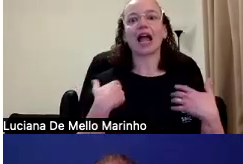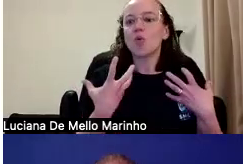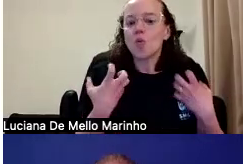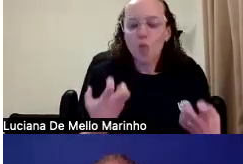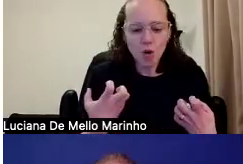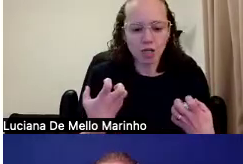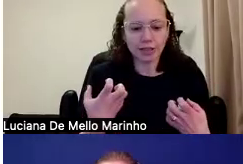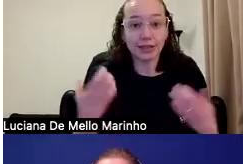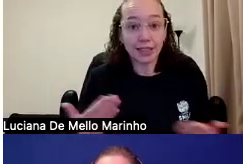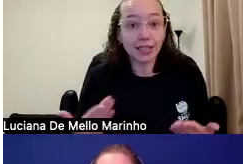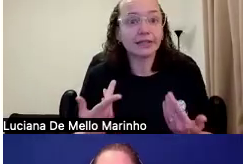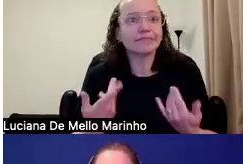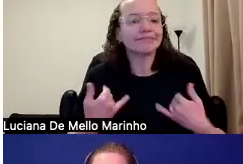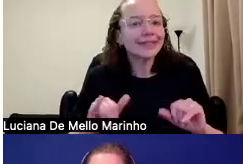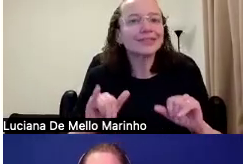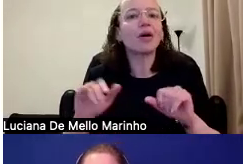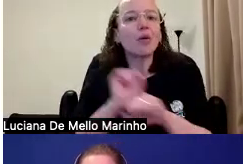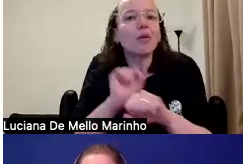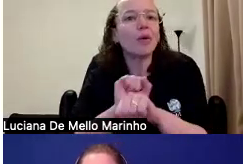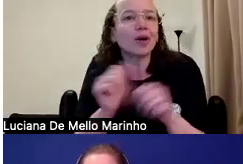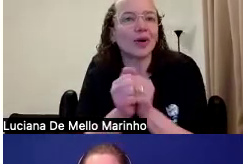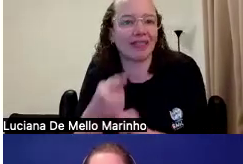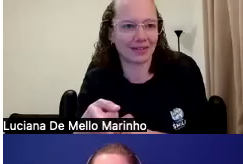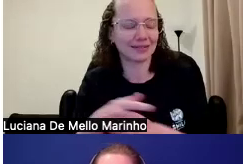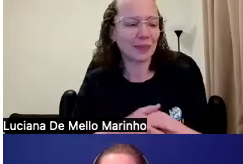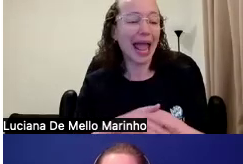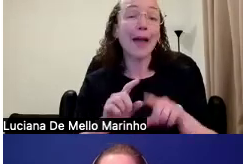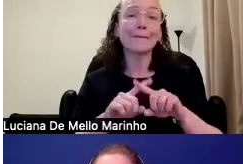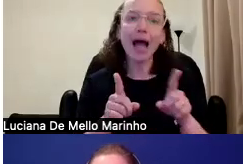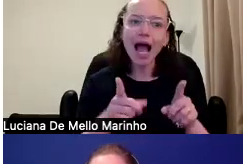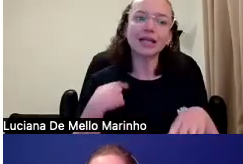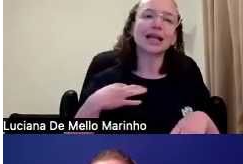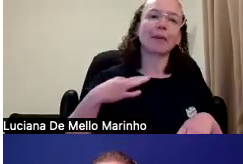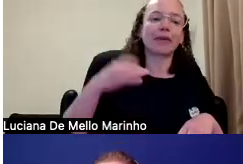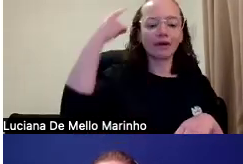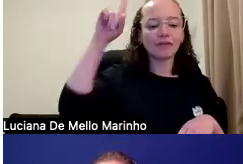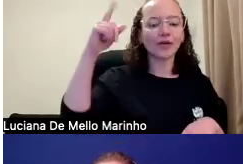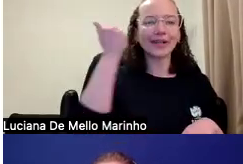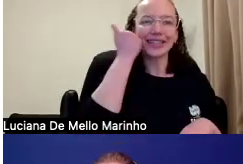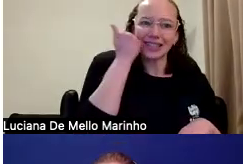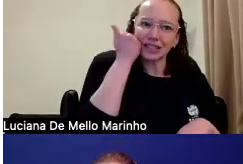And so I fell in love with the I field. fell in love with the field and I love to work with them.